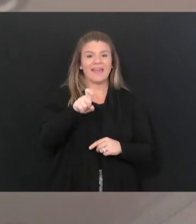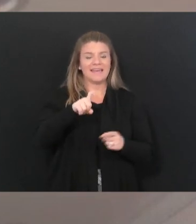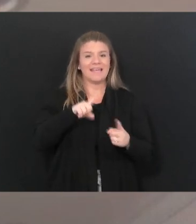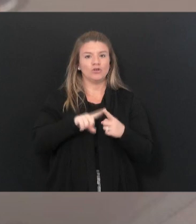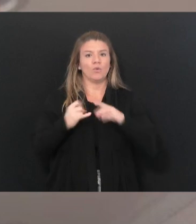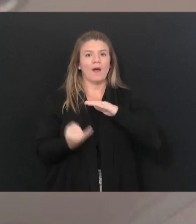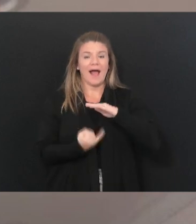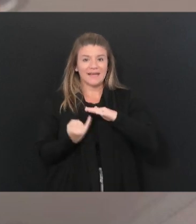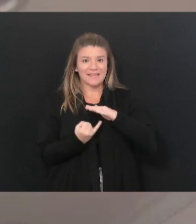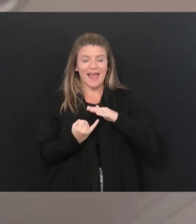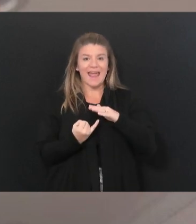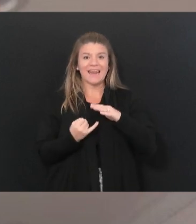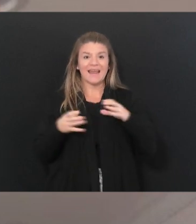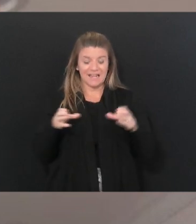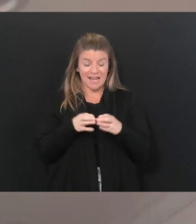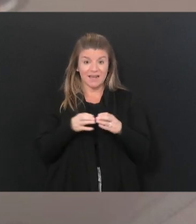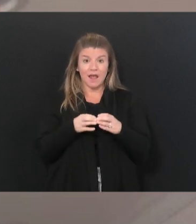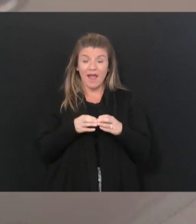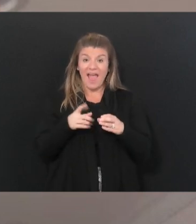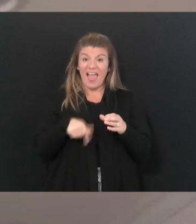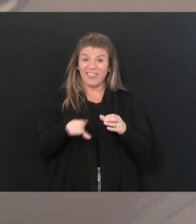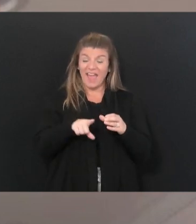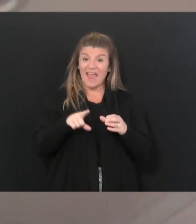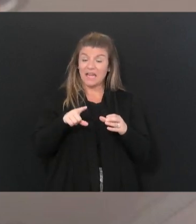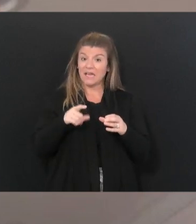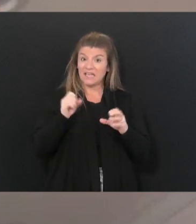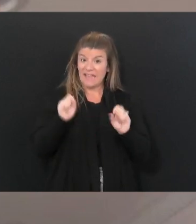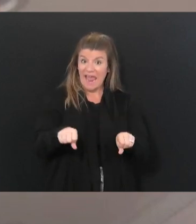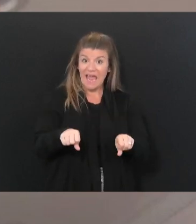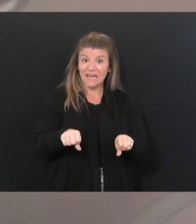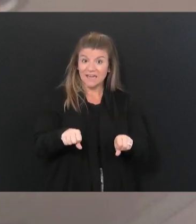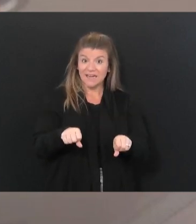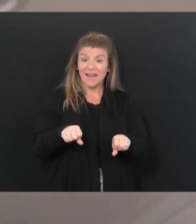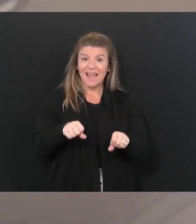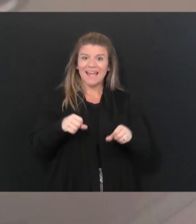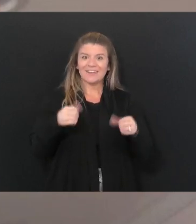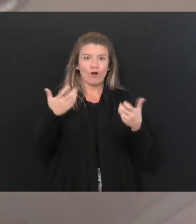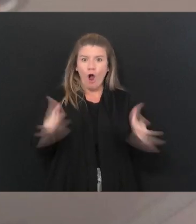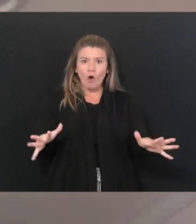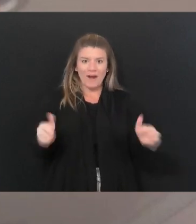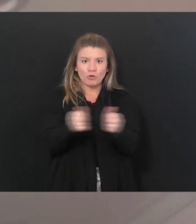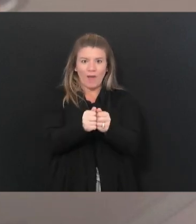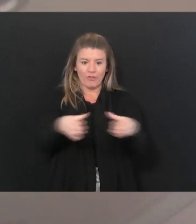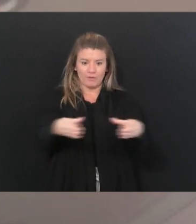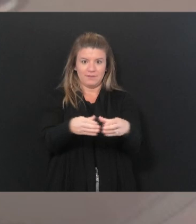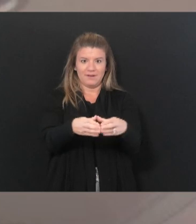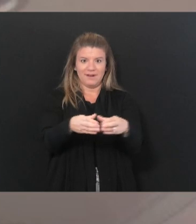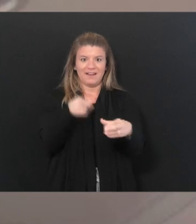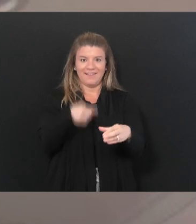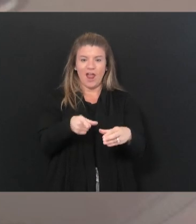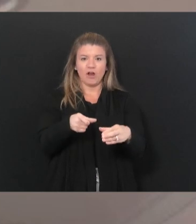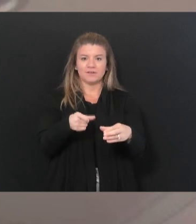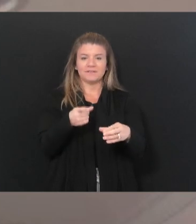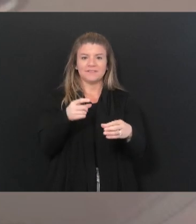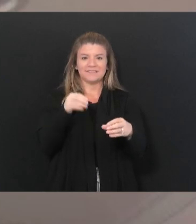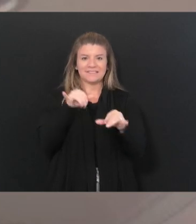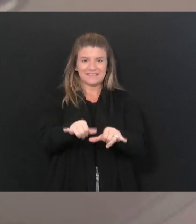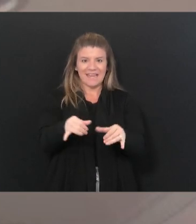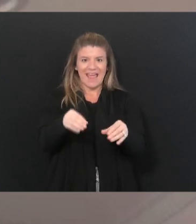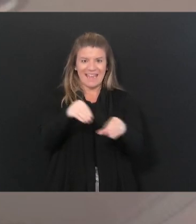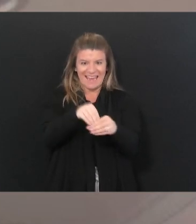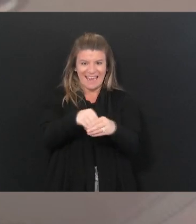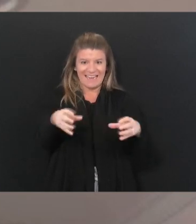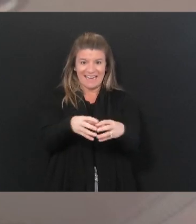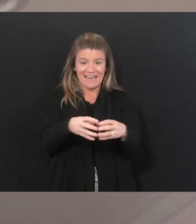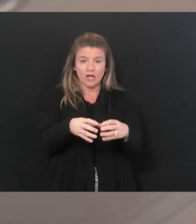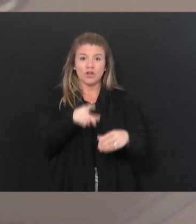themselves better than people in a long-term care facility or nursing home, or as Secretary Crouch has talked